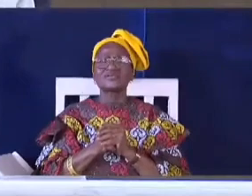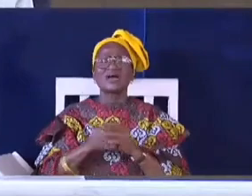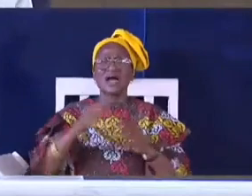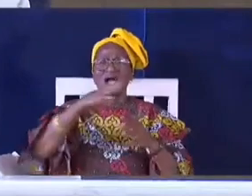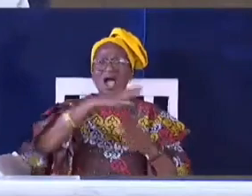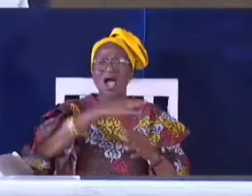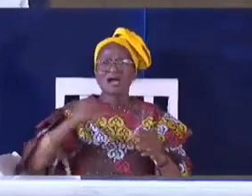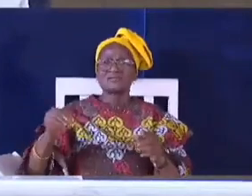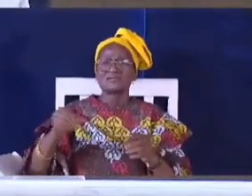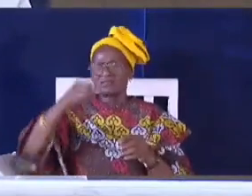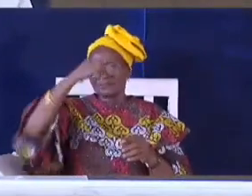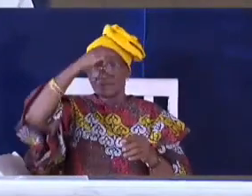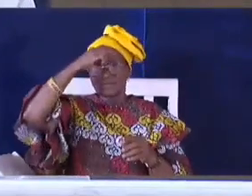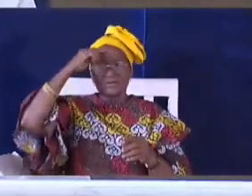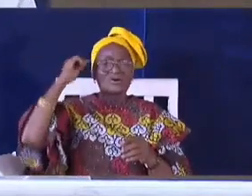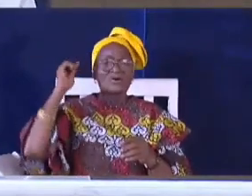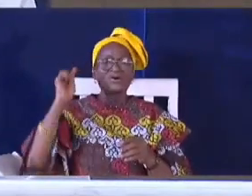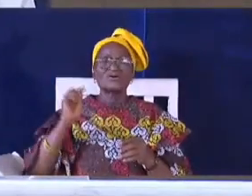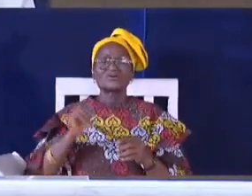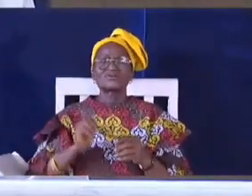And